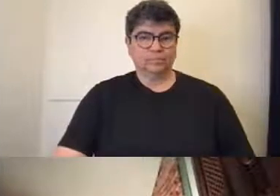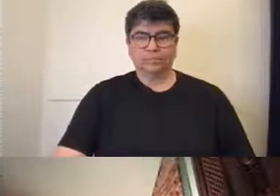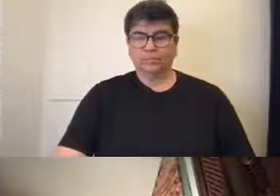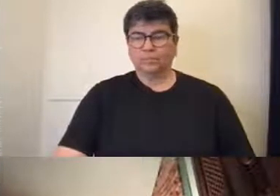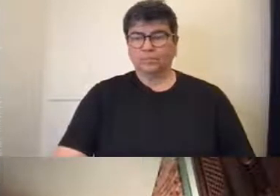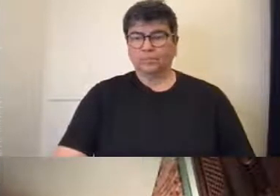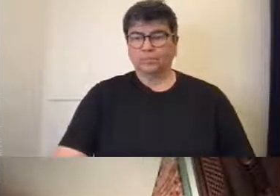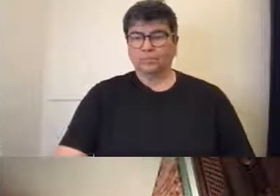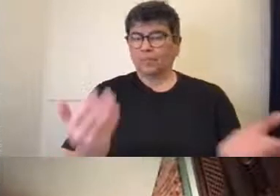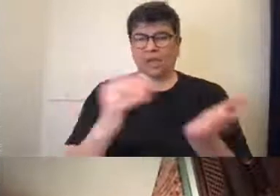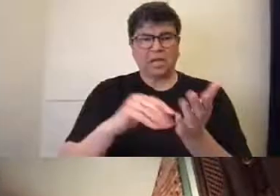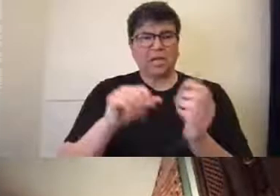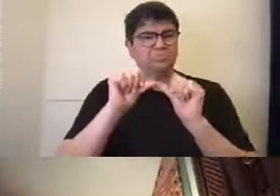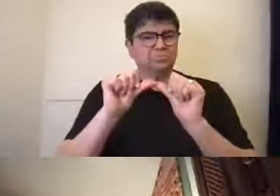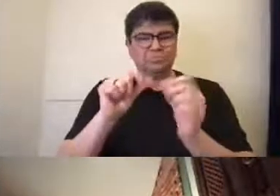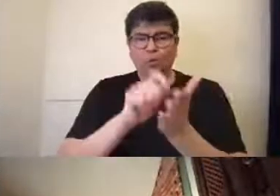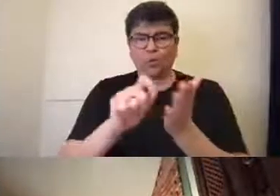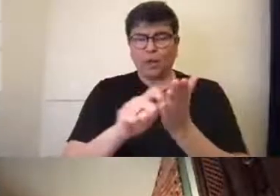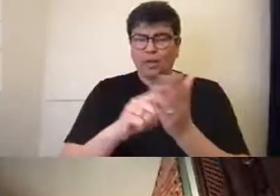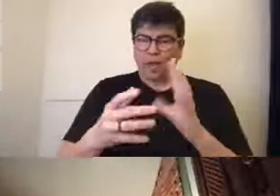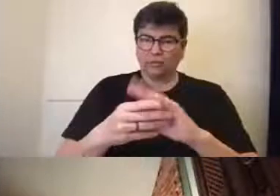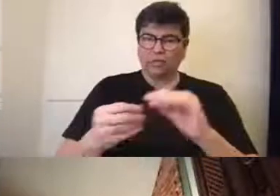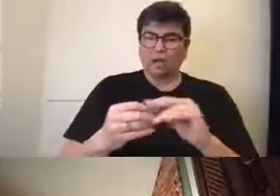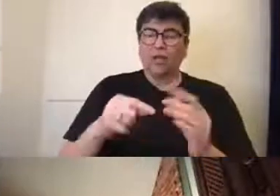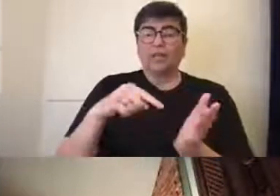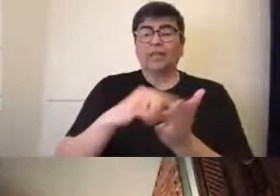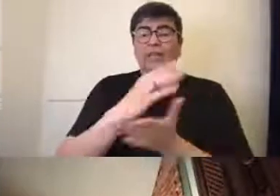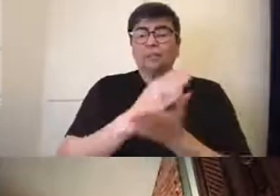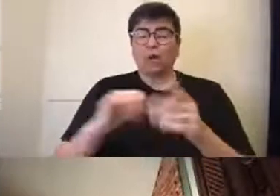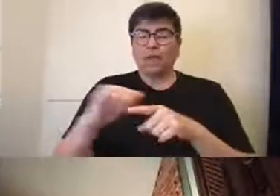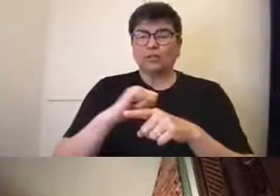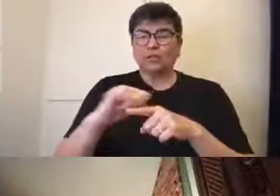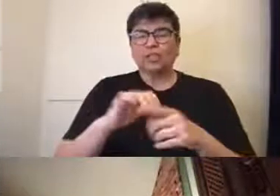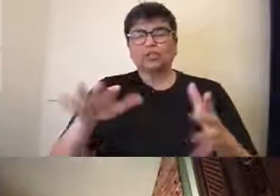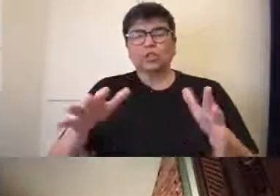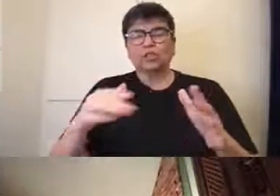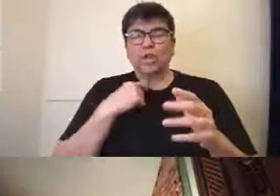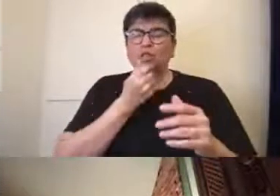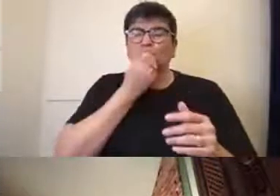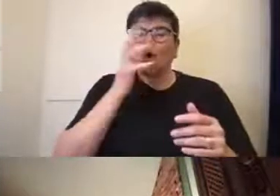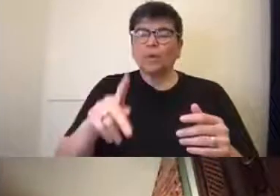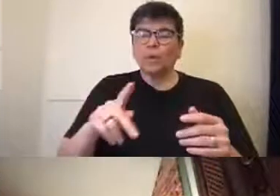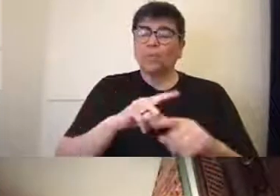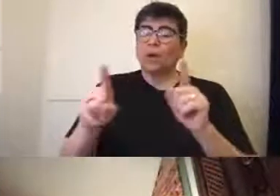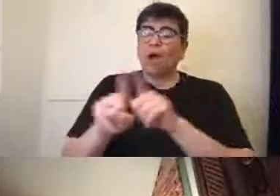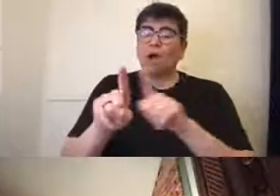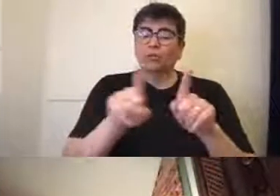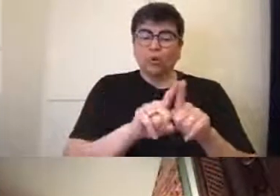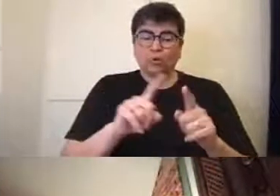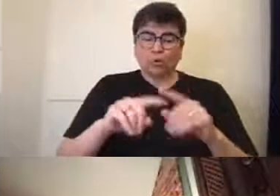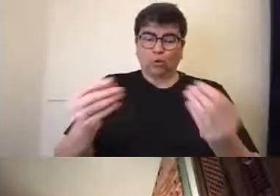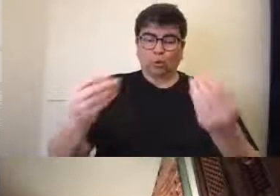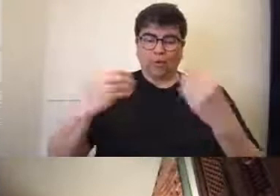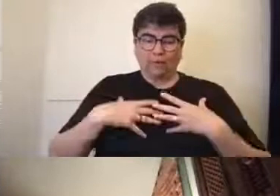And again, y'all keep on writing as I talk a little bit. This part of the exercise is sort of just to get us warmed up a bit, but also to give us